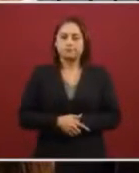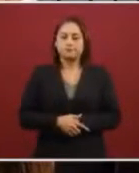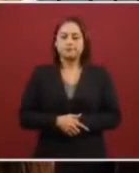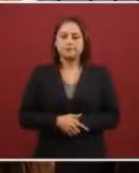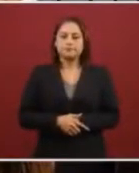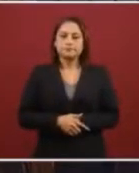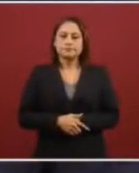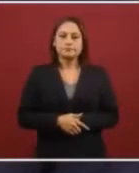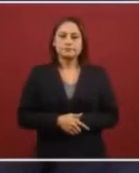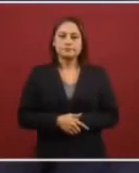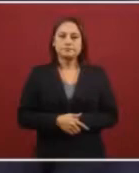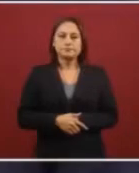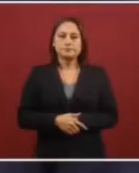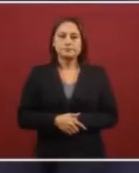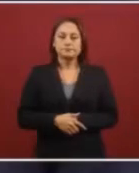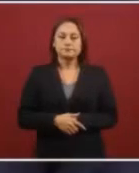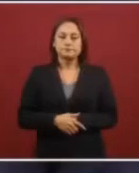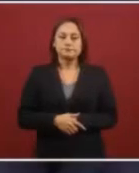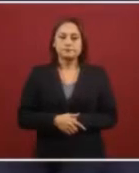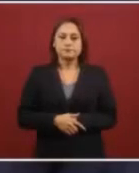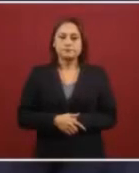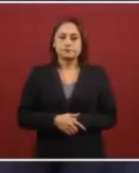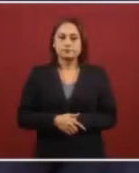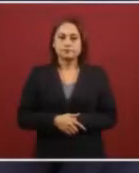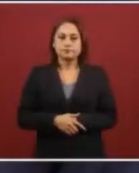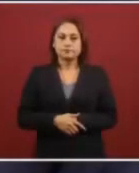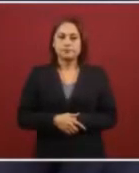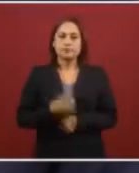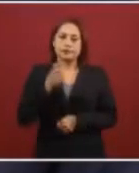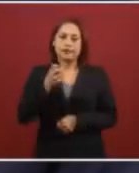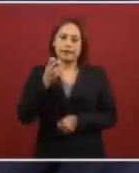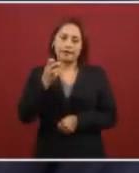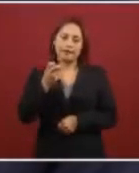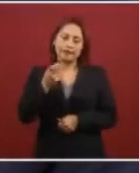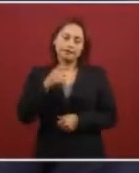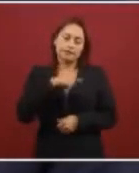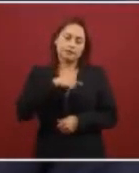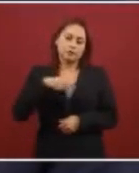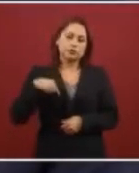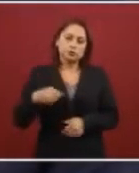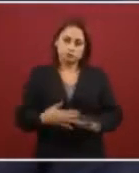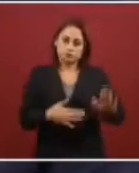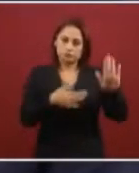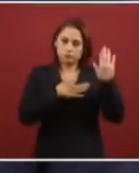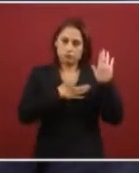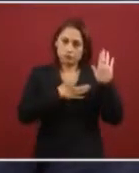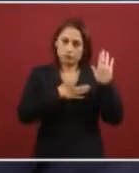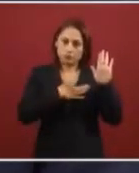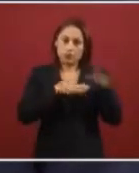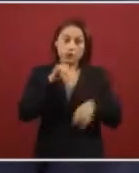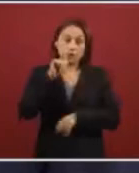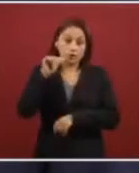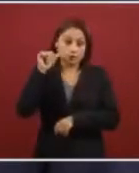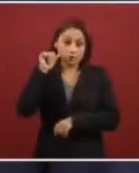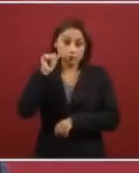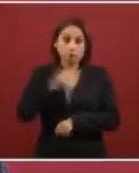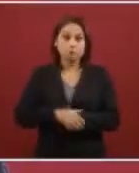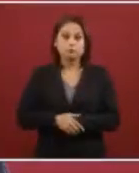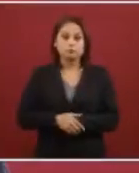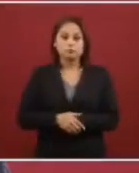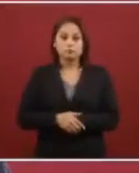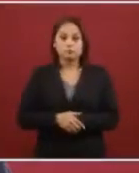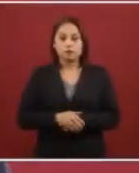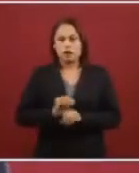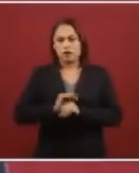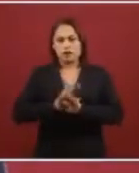Ese es el compromiso que hicimos. That is a commitment y de manera respetuosa,